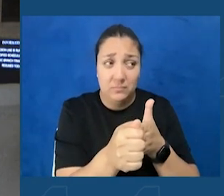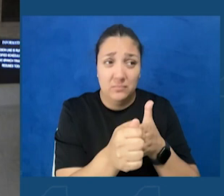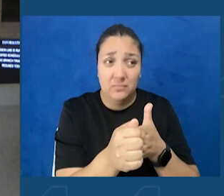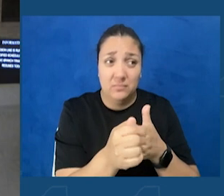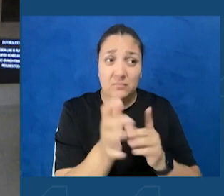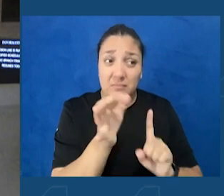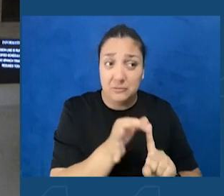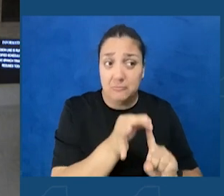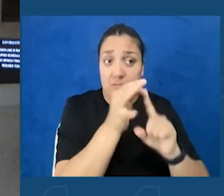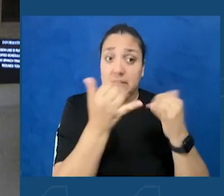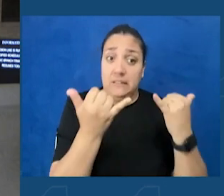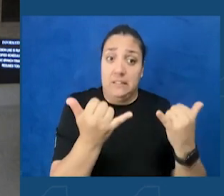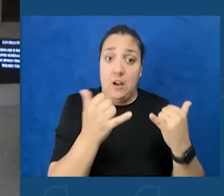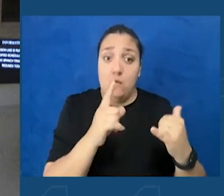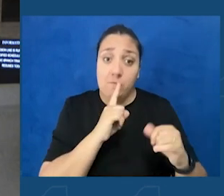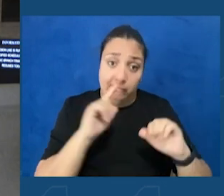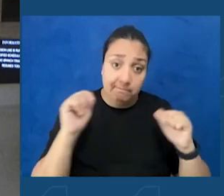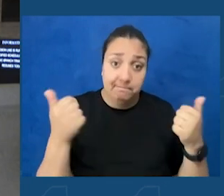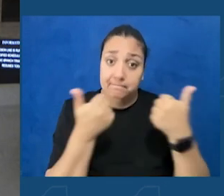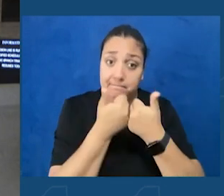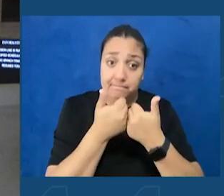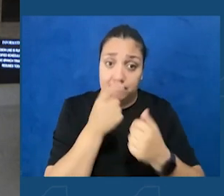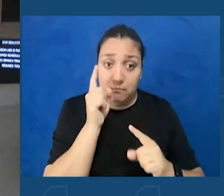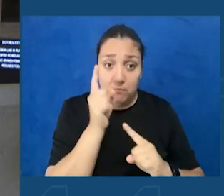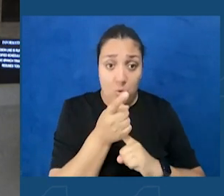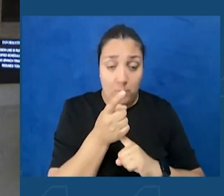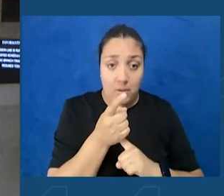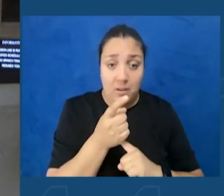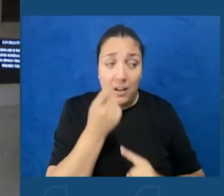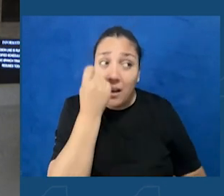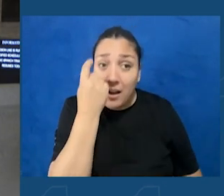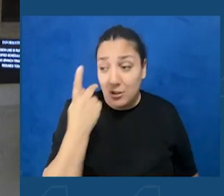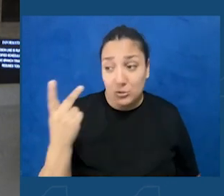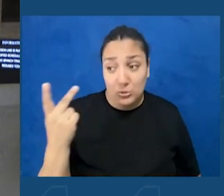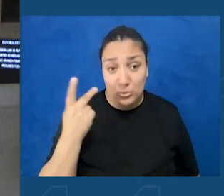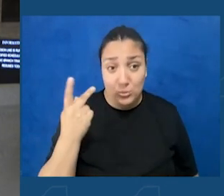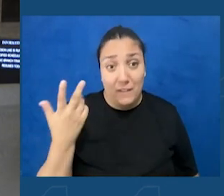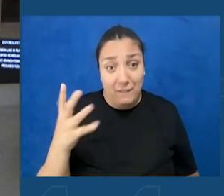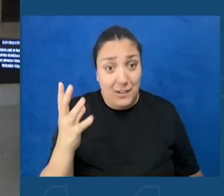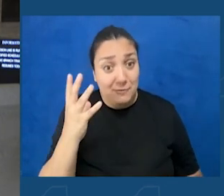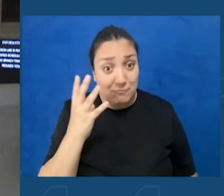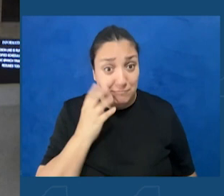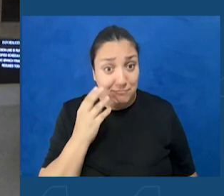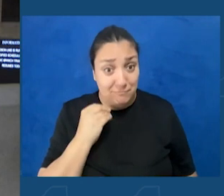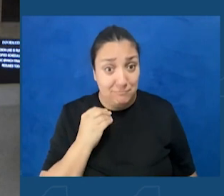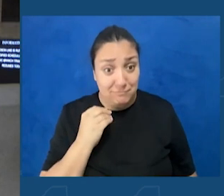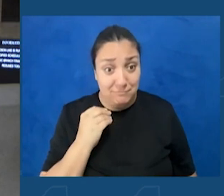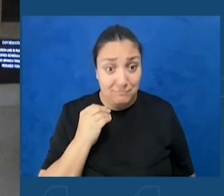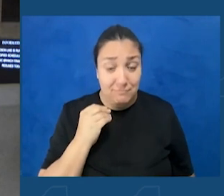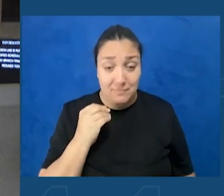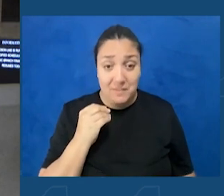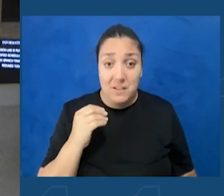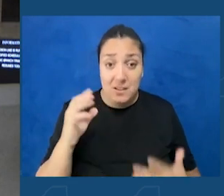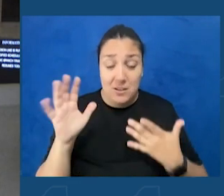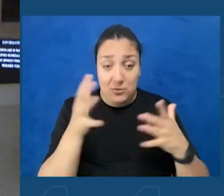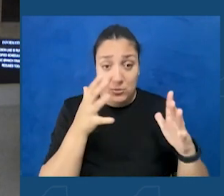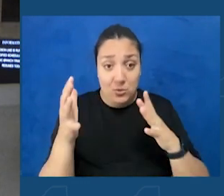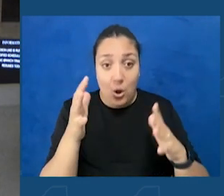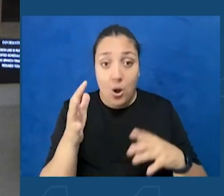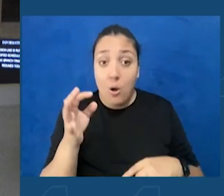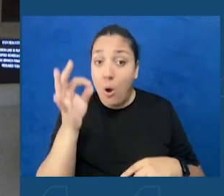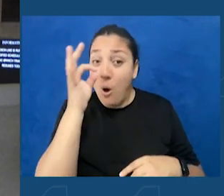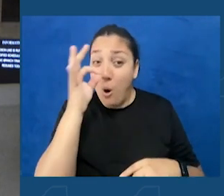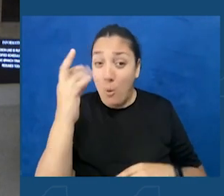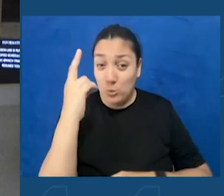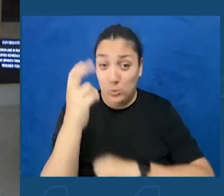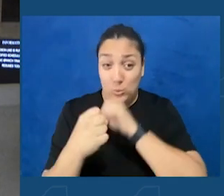moments. You and I have weathered some big storms together, and that ain't just a metaphor. It was almost 2 years ago when, barely a